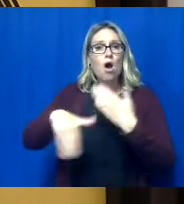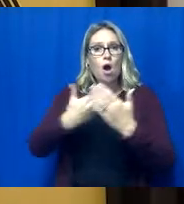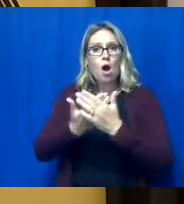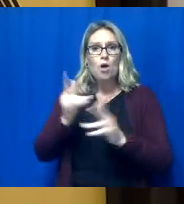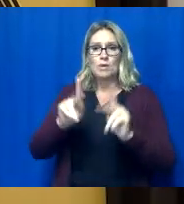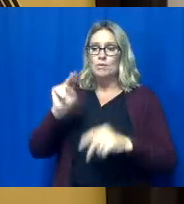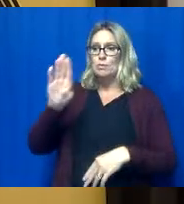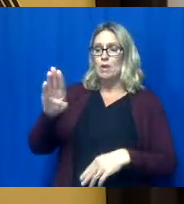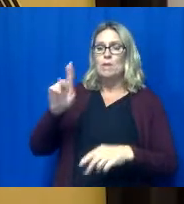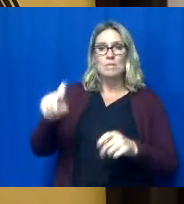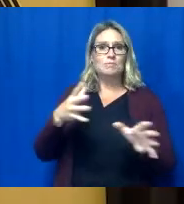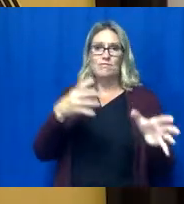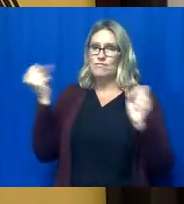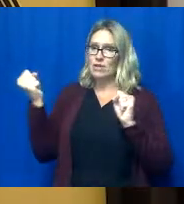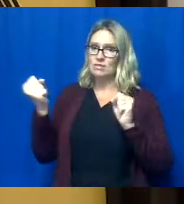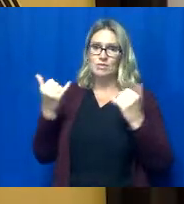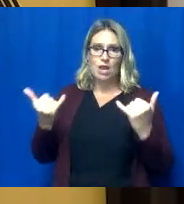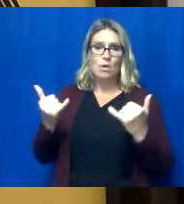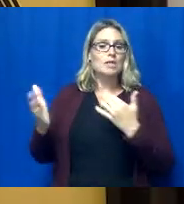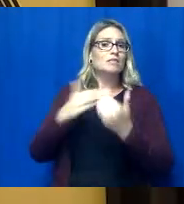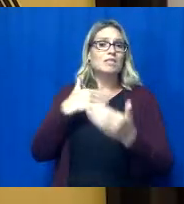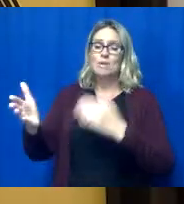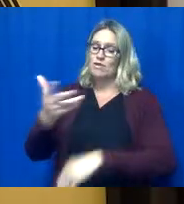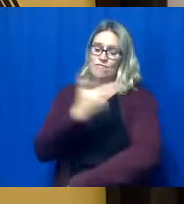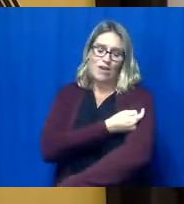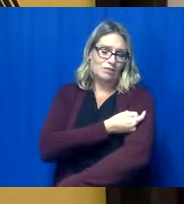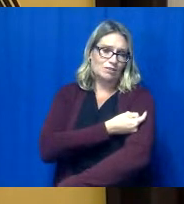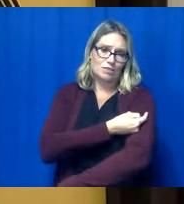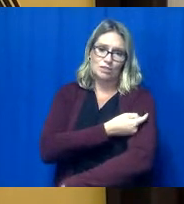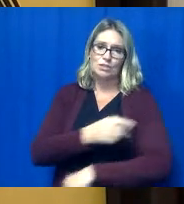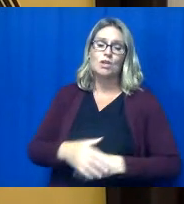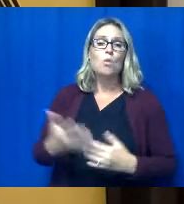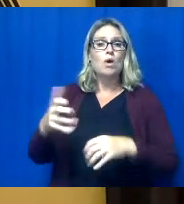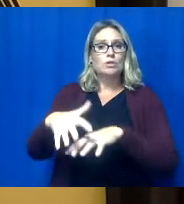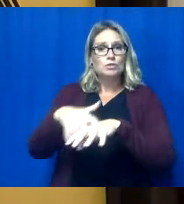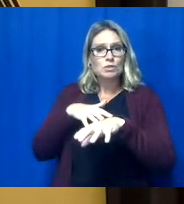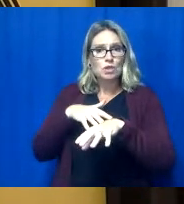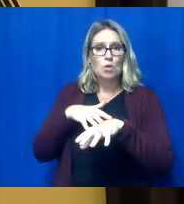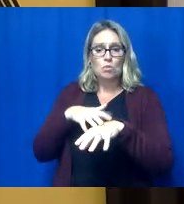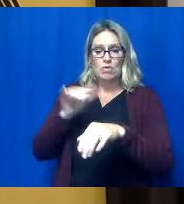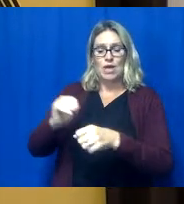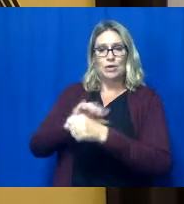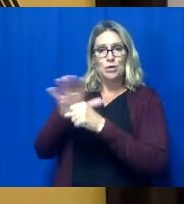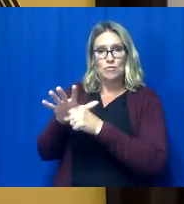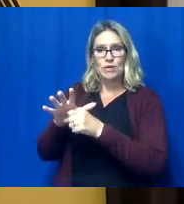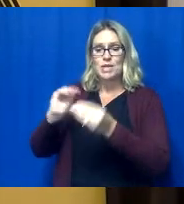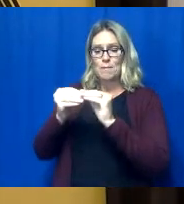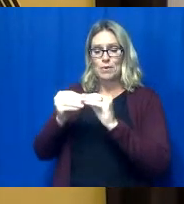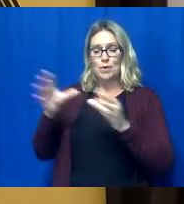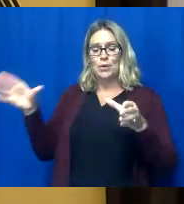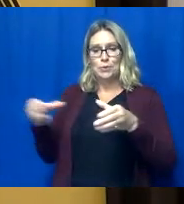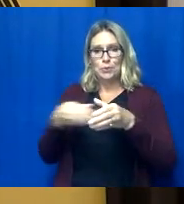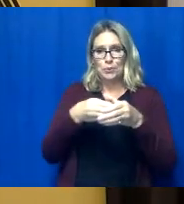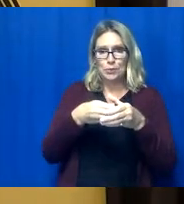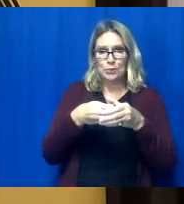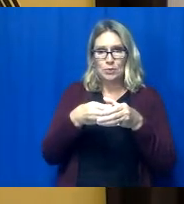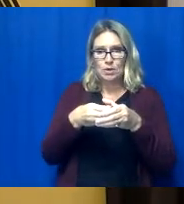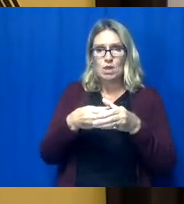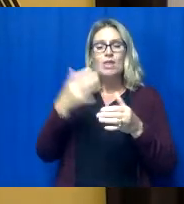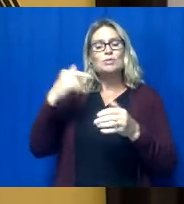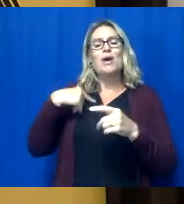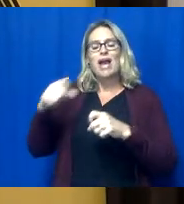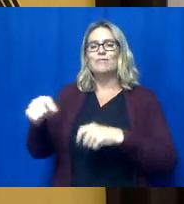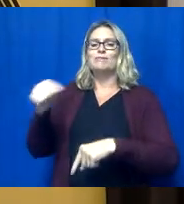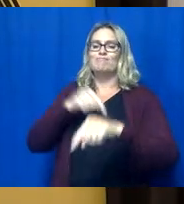action, regardless of vaccination status, to slow the spread of COVID-19. That is why these measures and the return to the